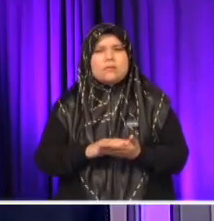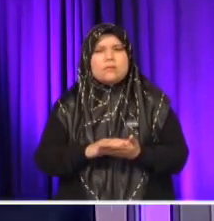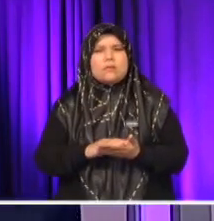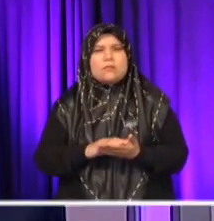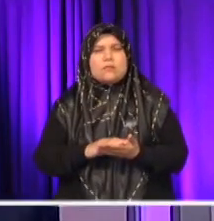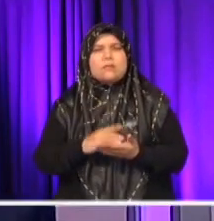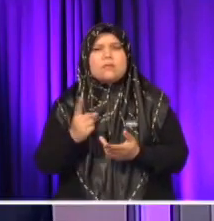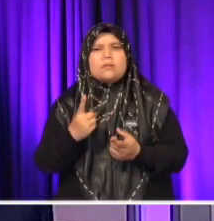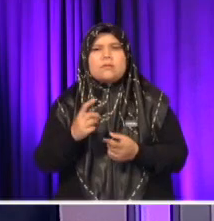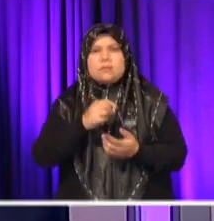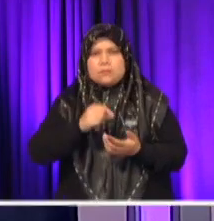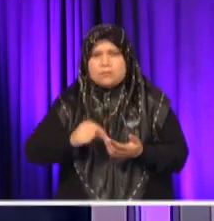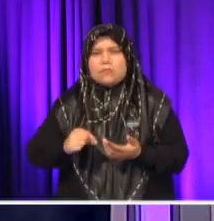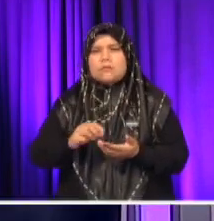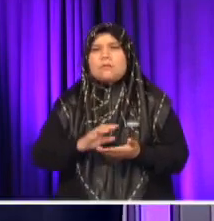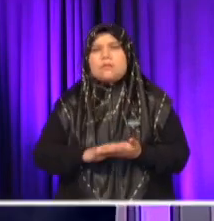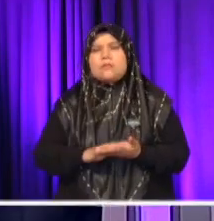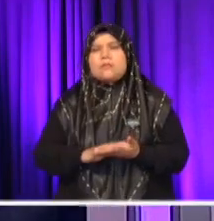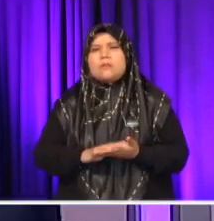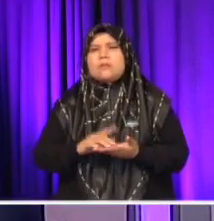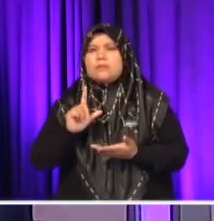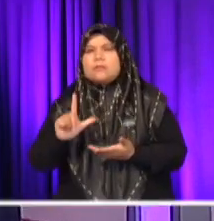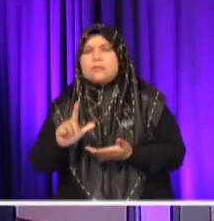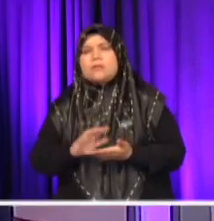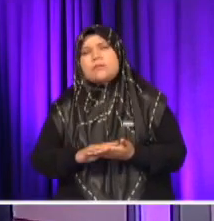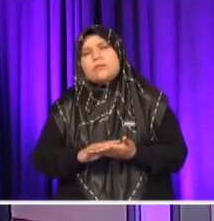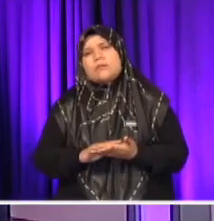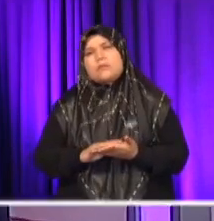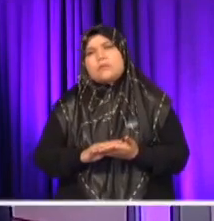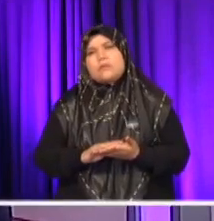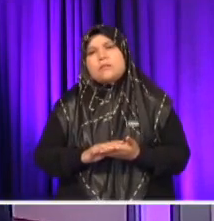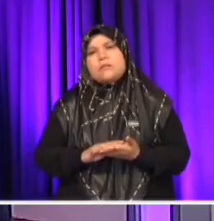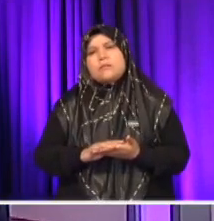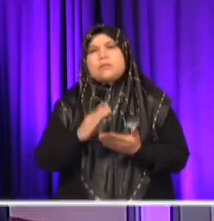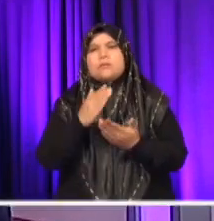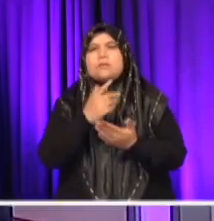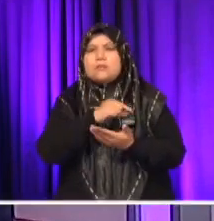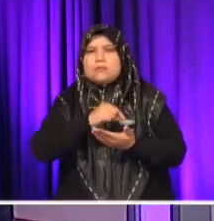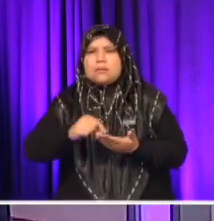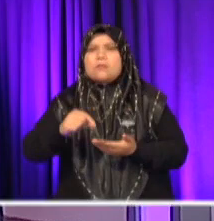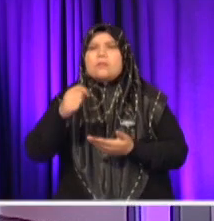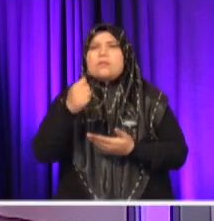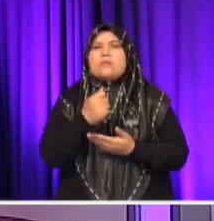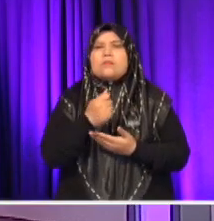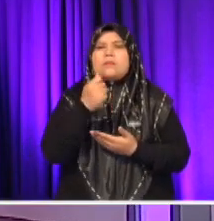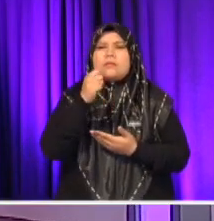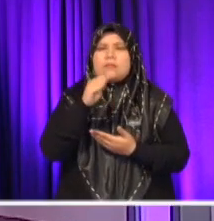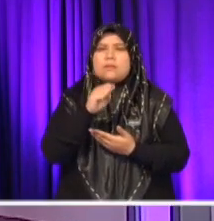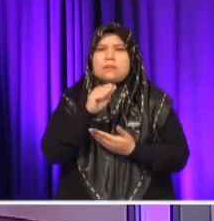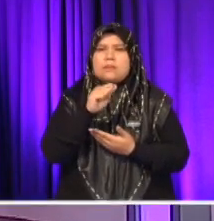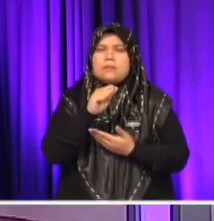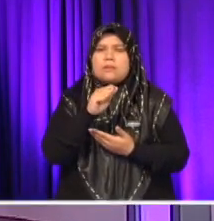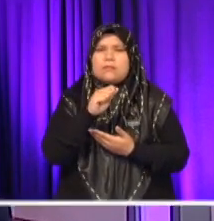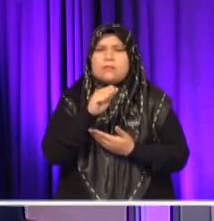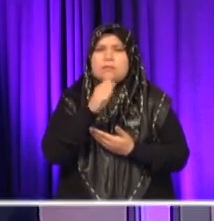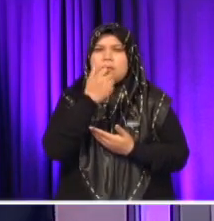time on writing later. But we would say that, you can spend about 10-15 minutes on this particular part.